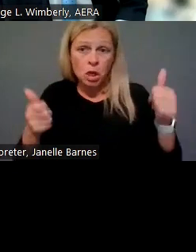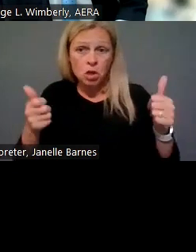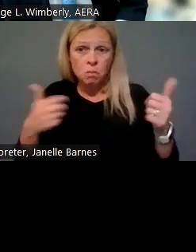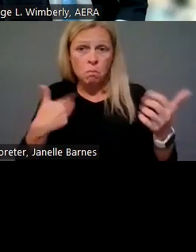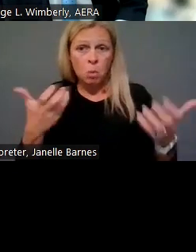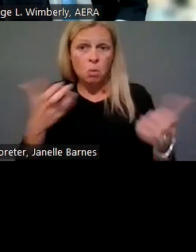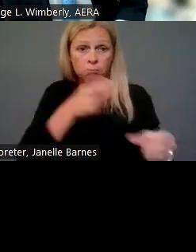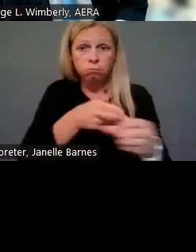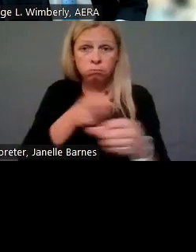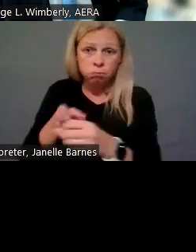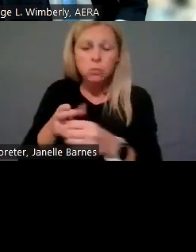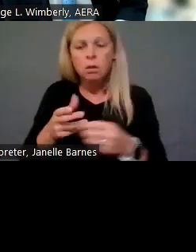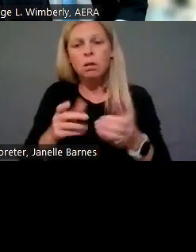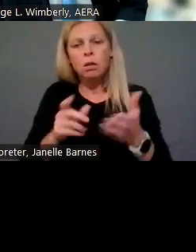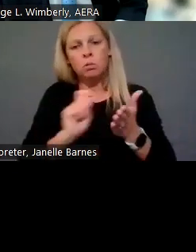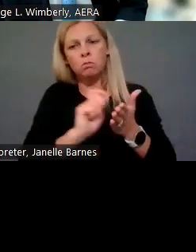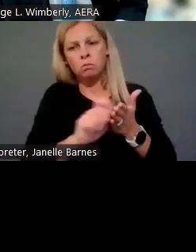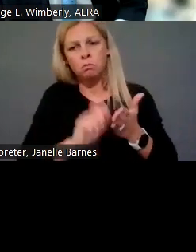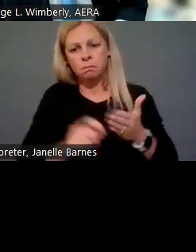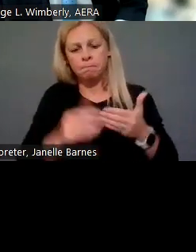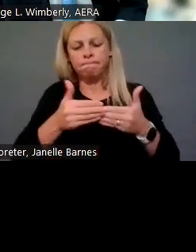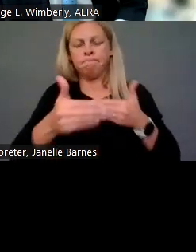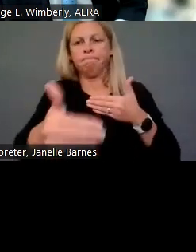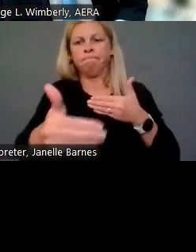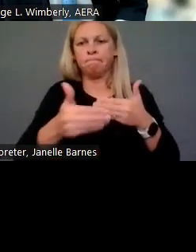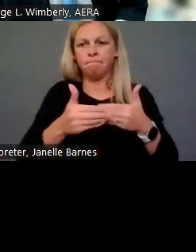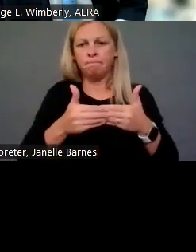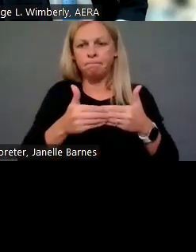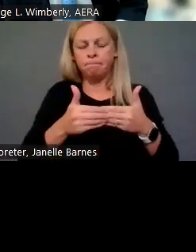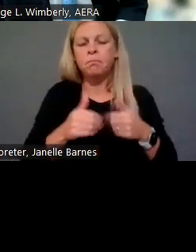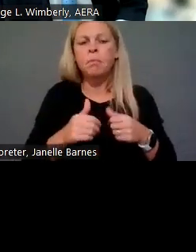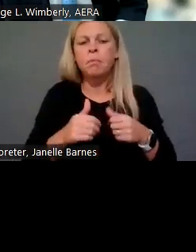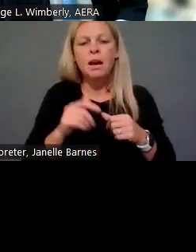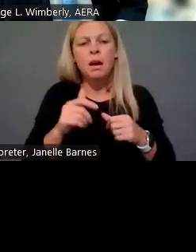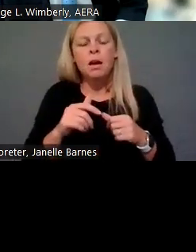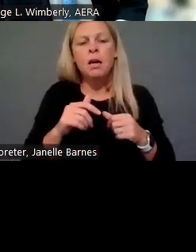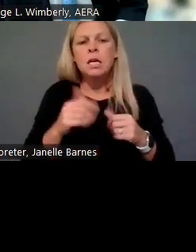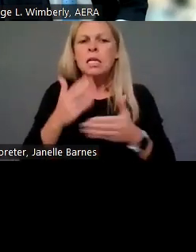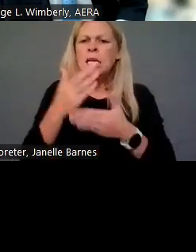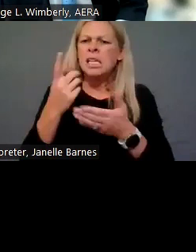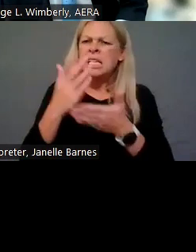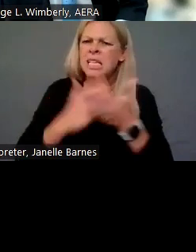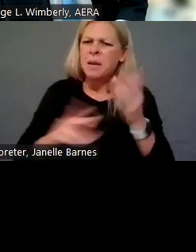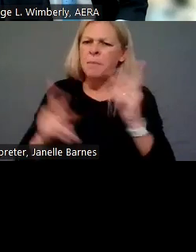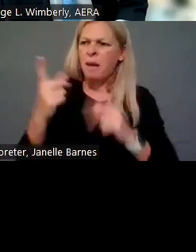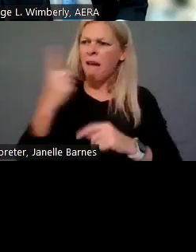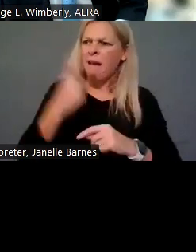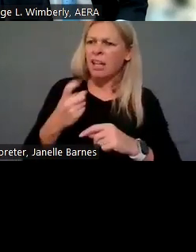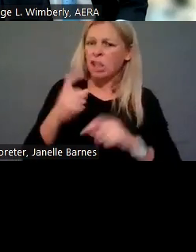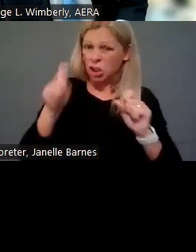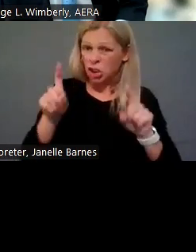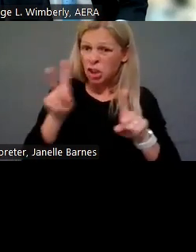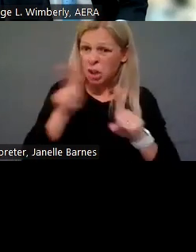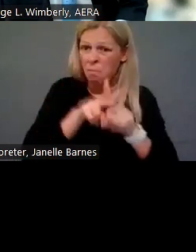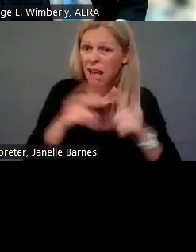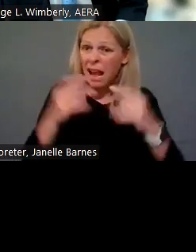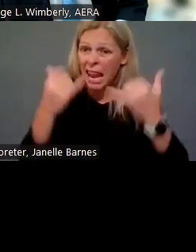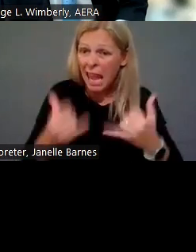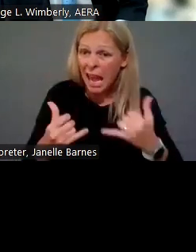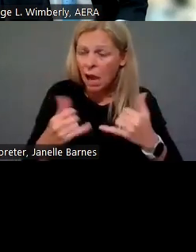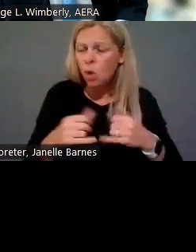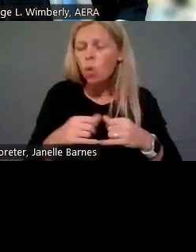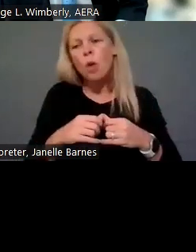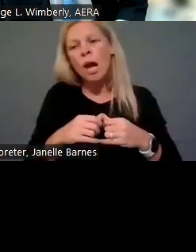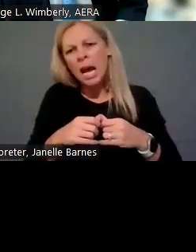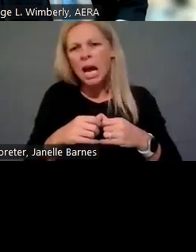Just to be clear. And sometimes I get questions like, "Oh, should I apply now?" But if you work